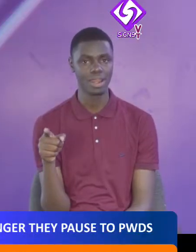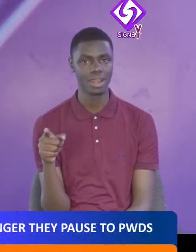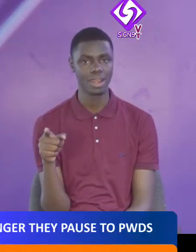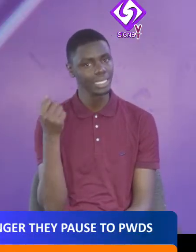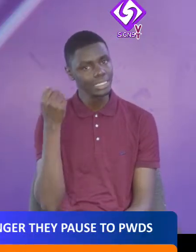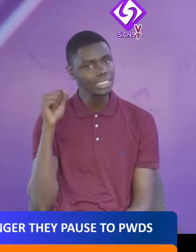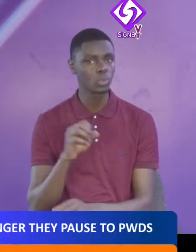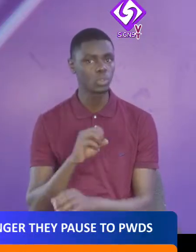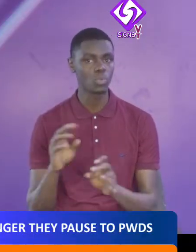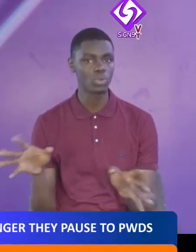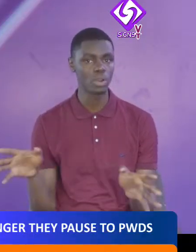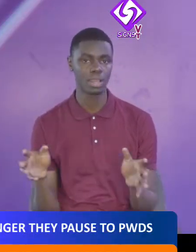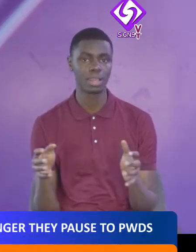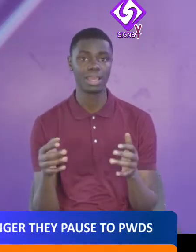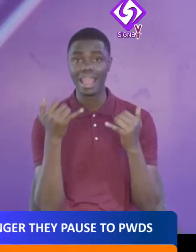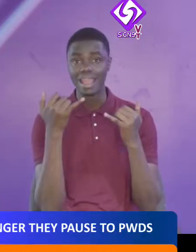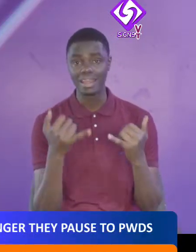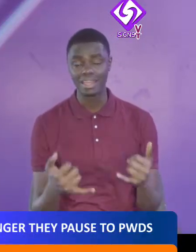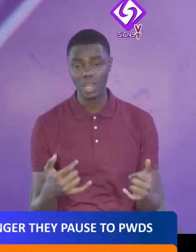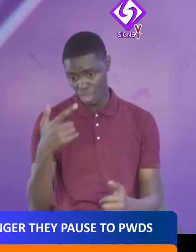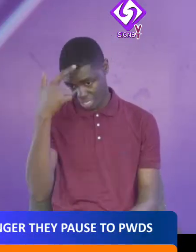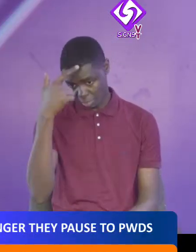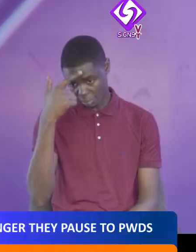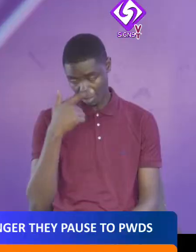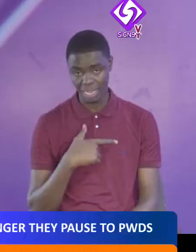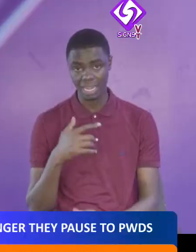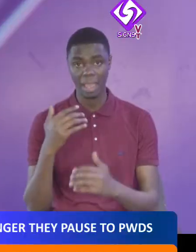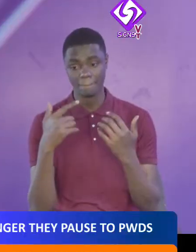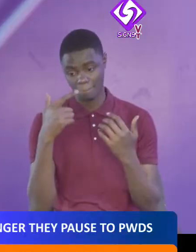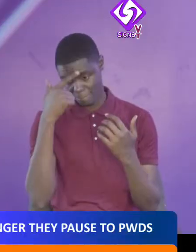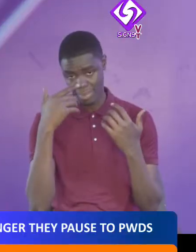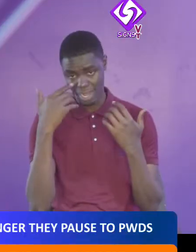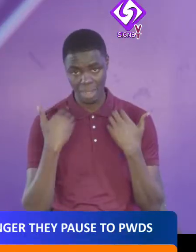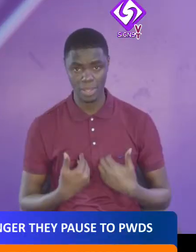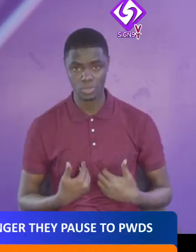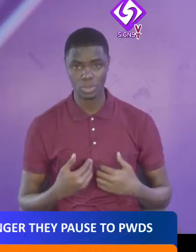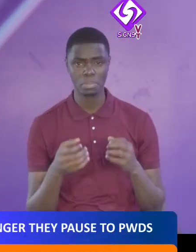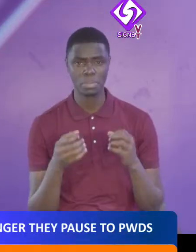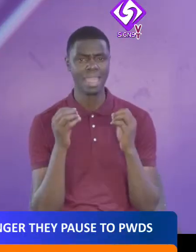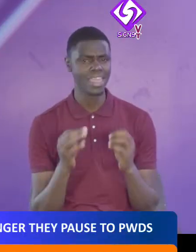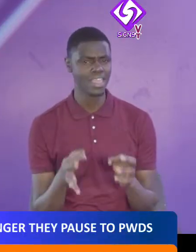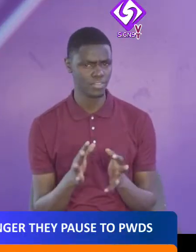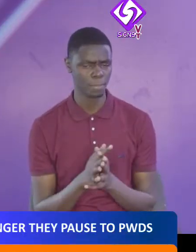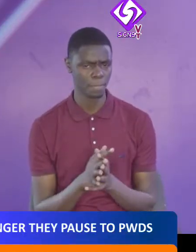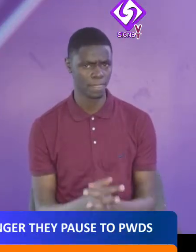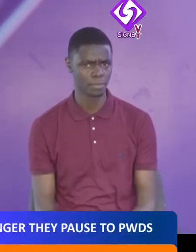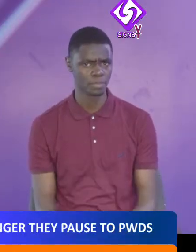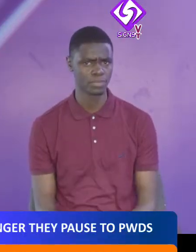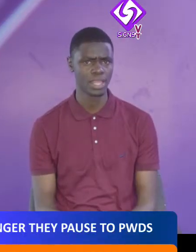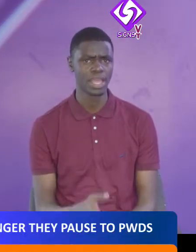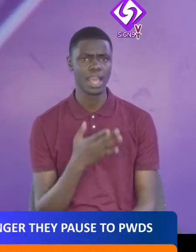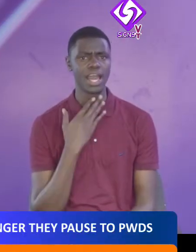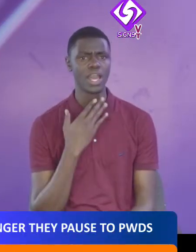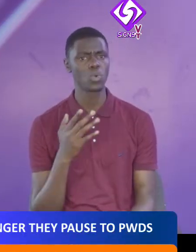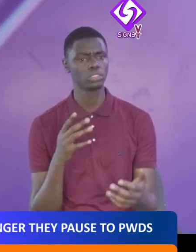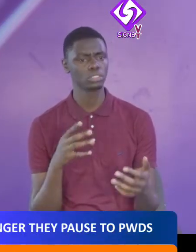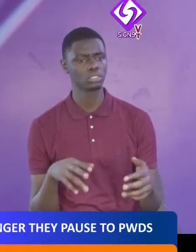Right now, as a person with visual impairment, if I want to cross the